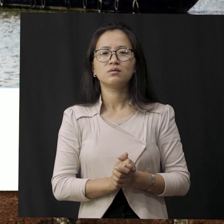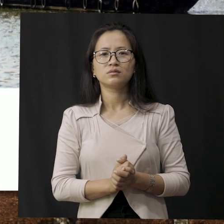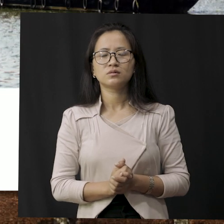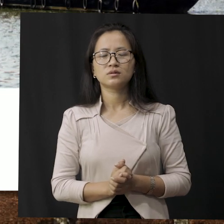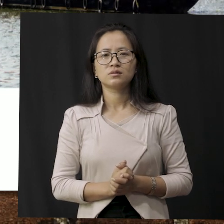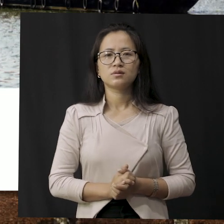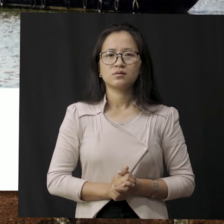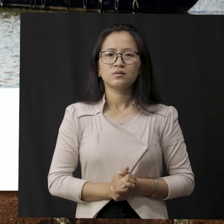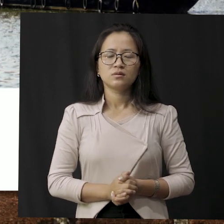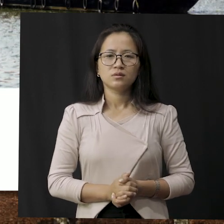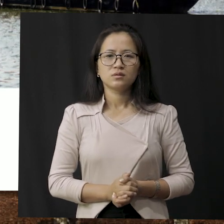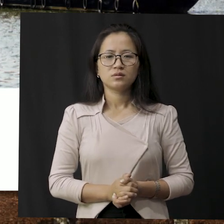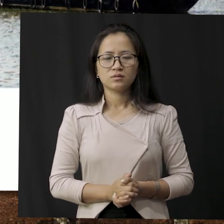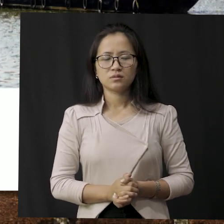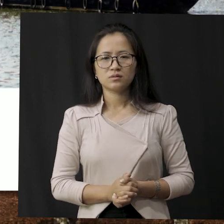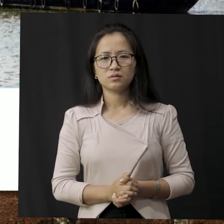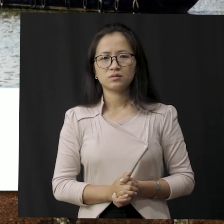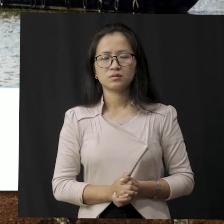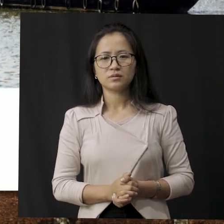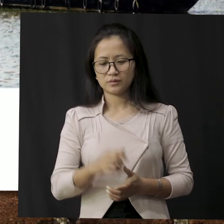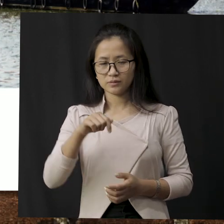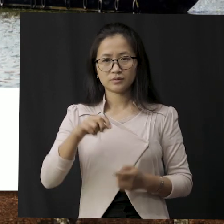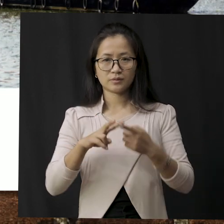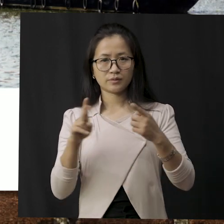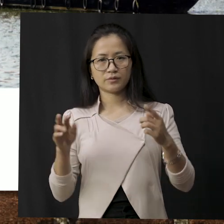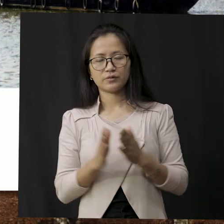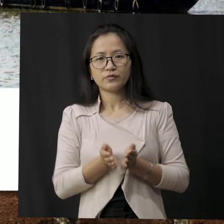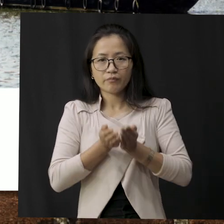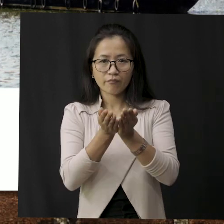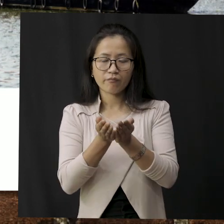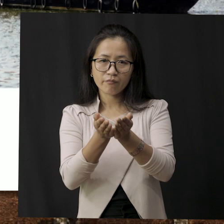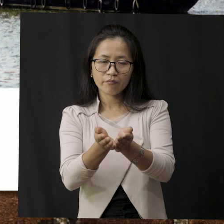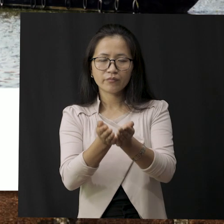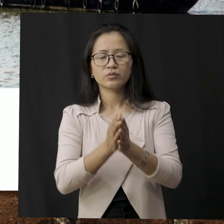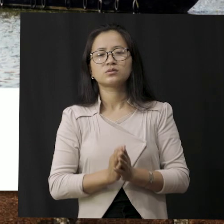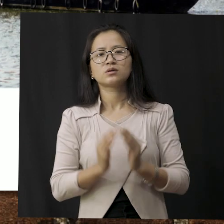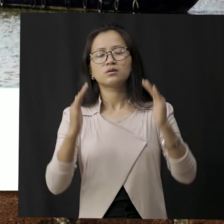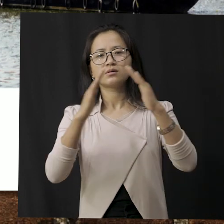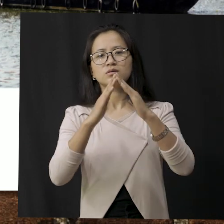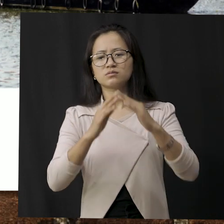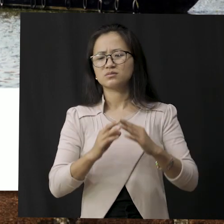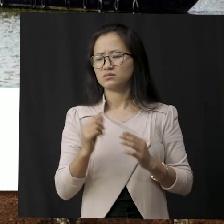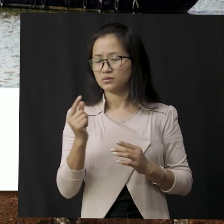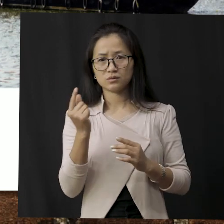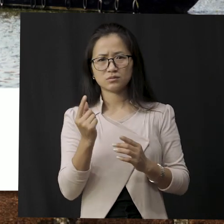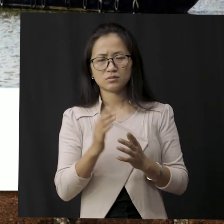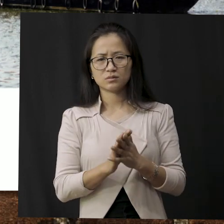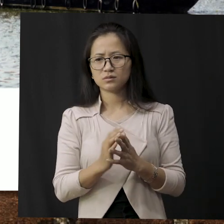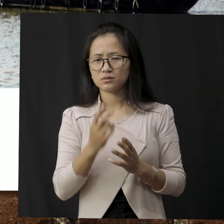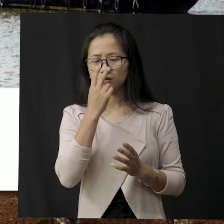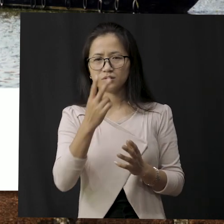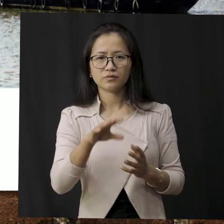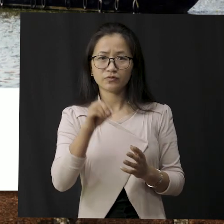boat house. Now, this type of boat houses are most commonly in India. We found this type